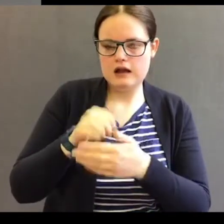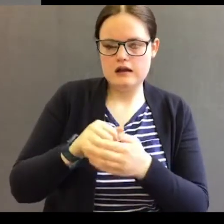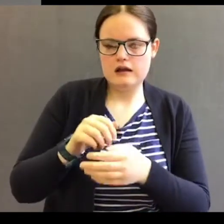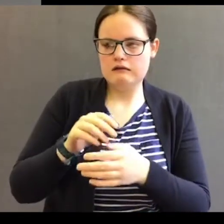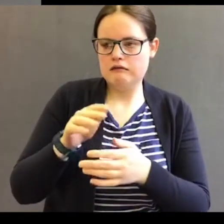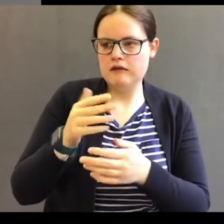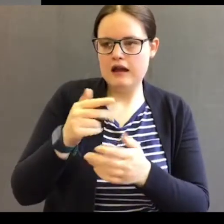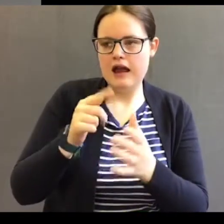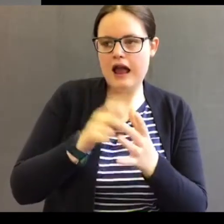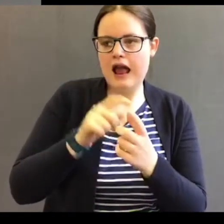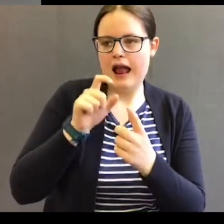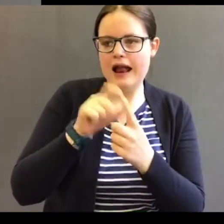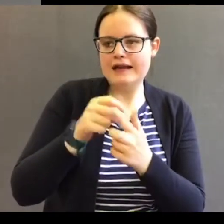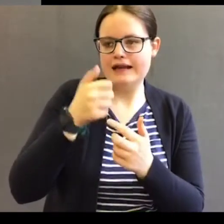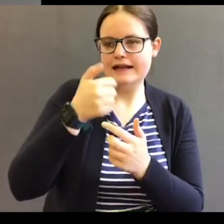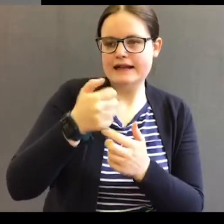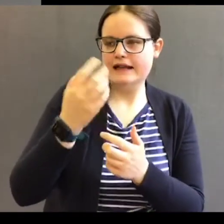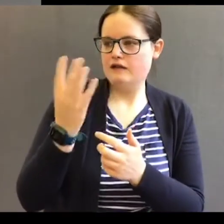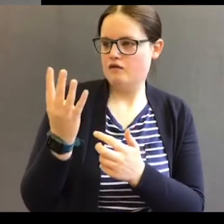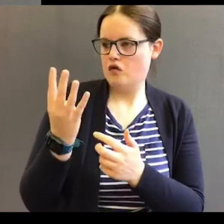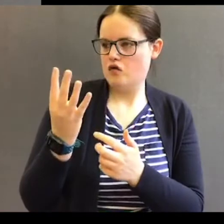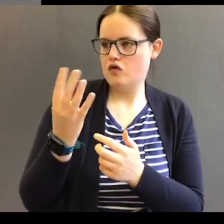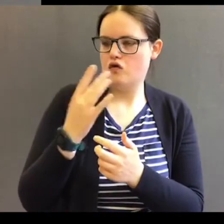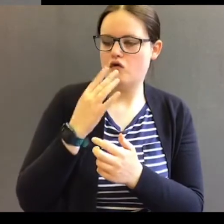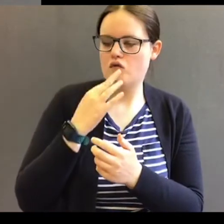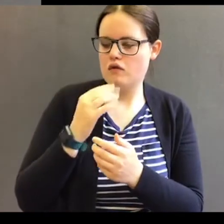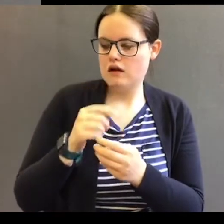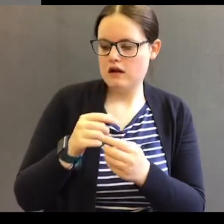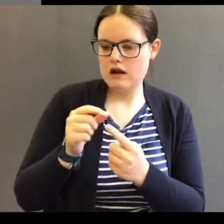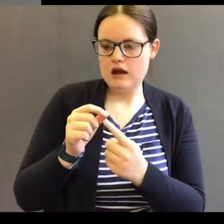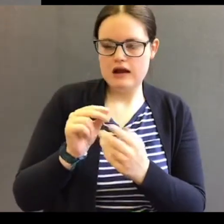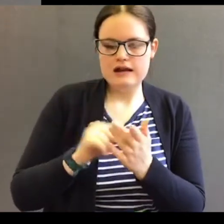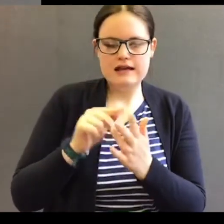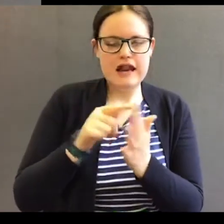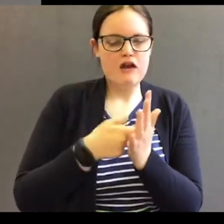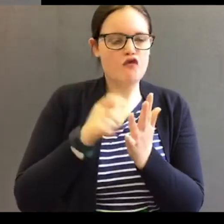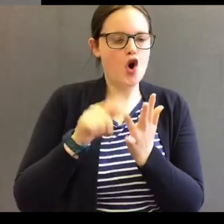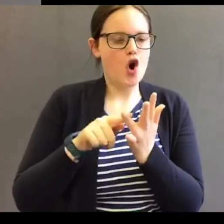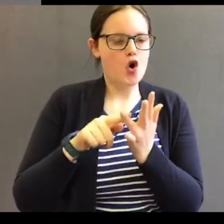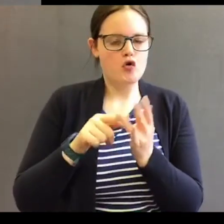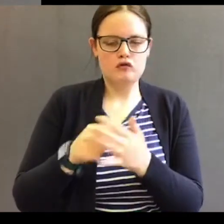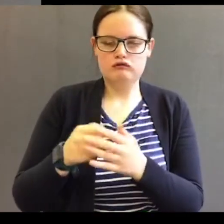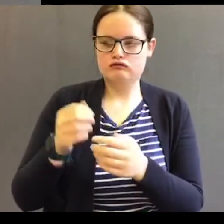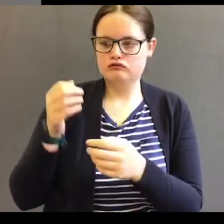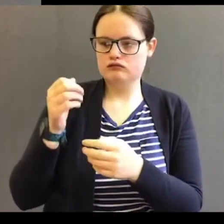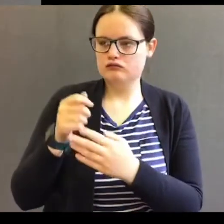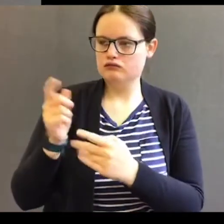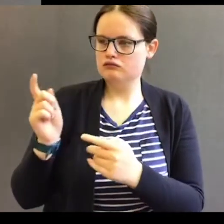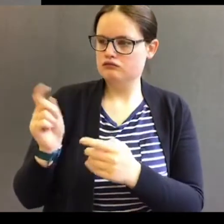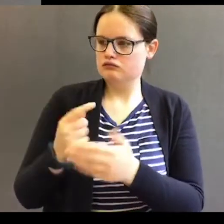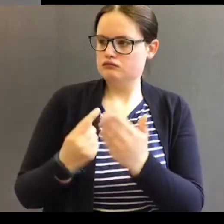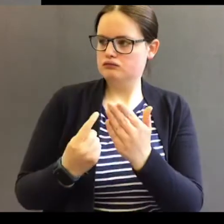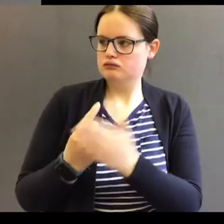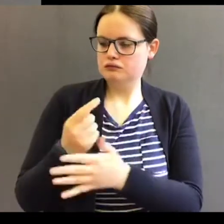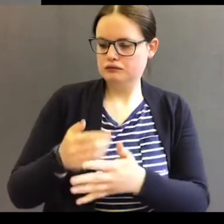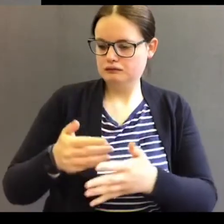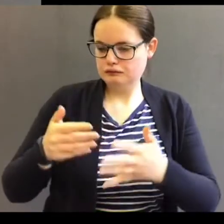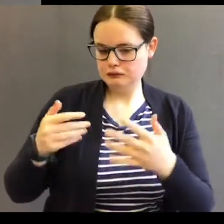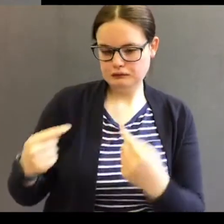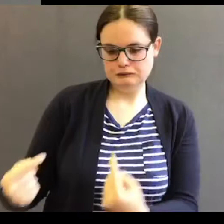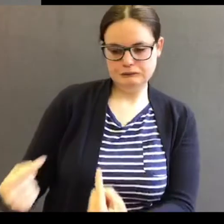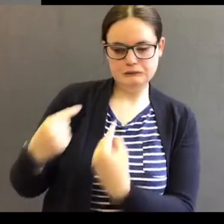in around AD 64, when the Emperor Nero came and he caused